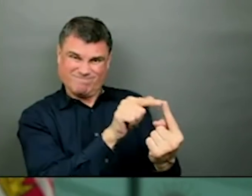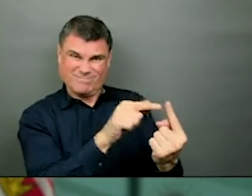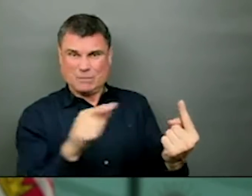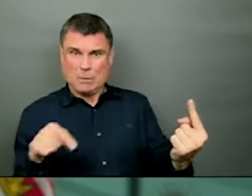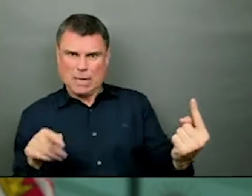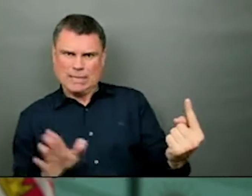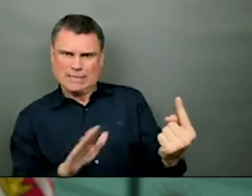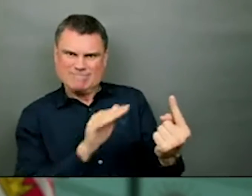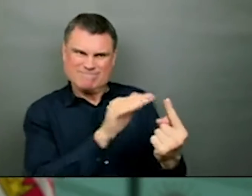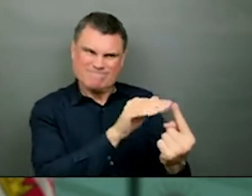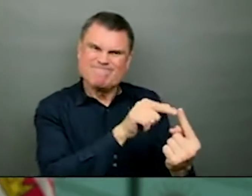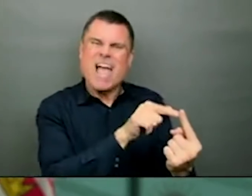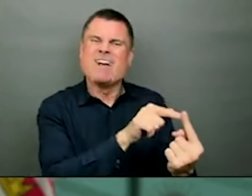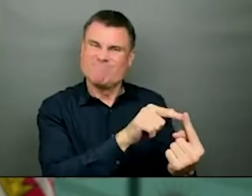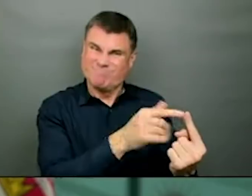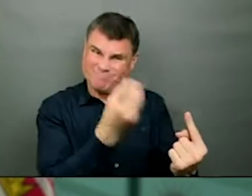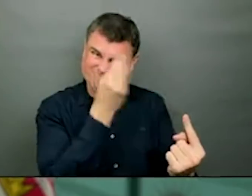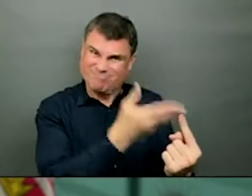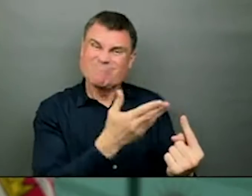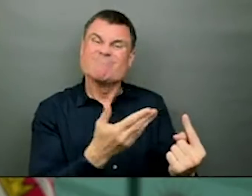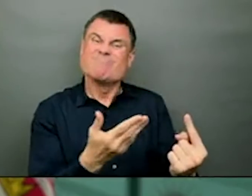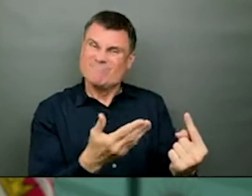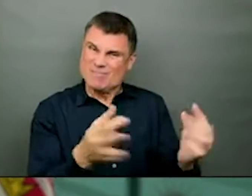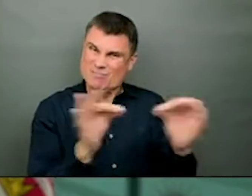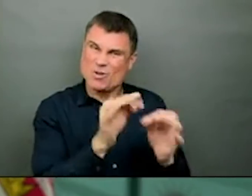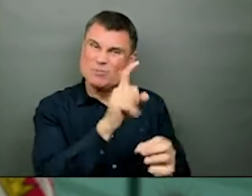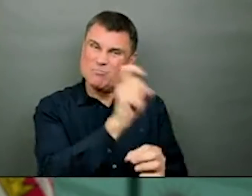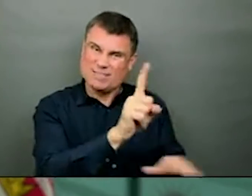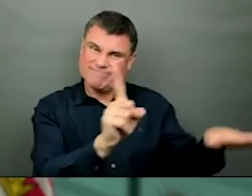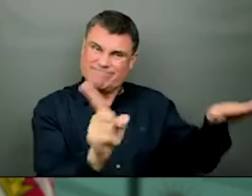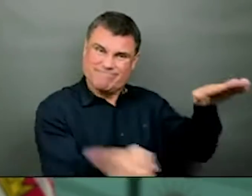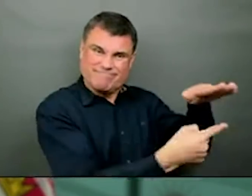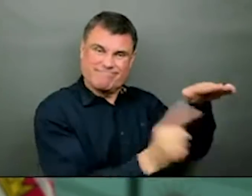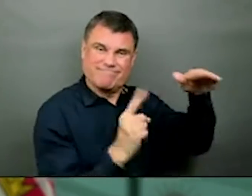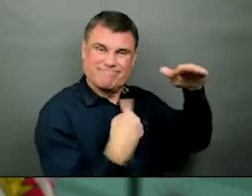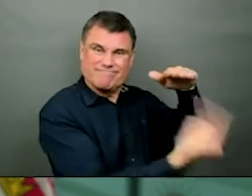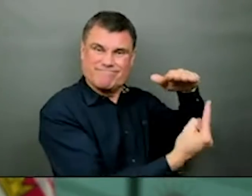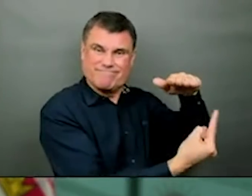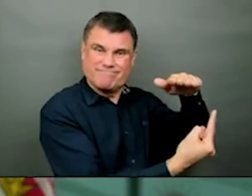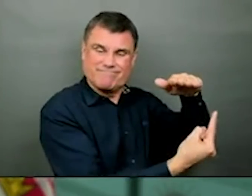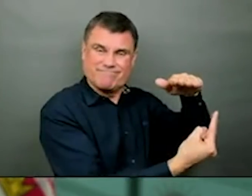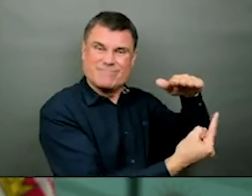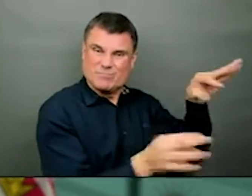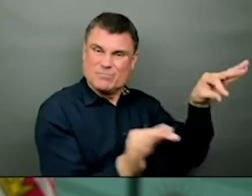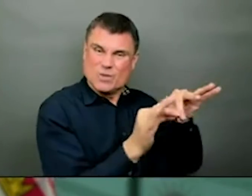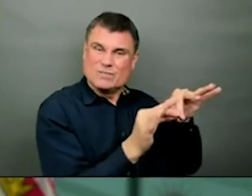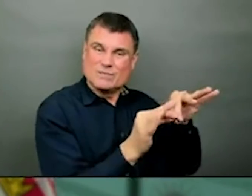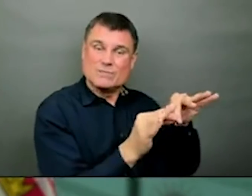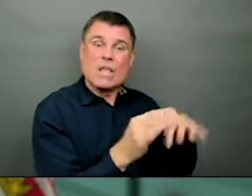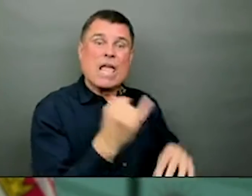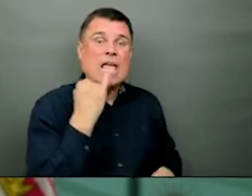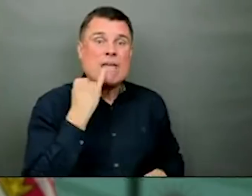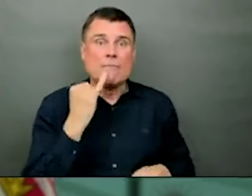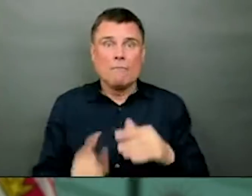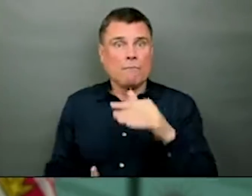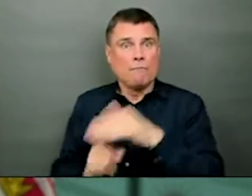recommendation, because the probability that you will actually develop COVID-19 is higher with the new variant than it was